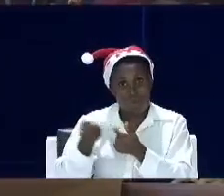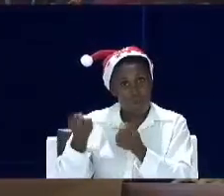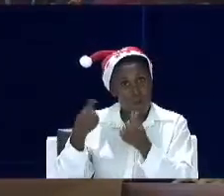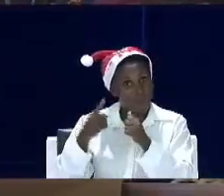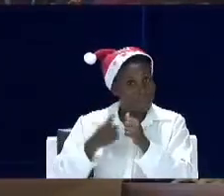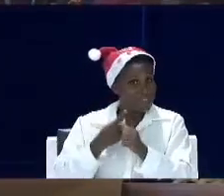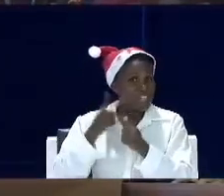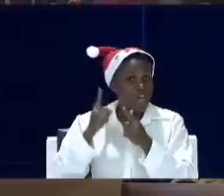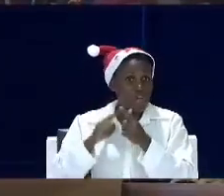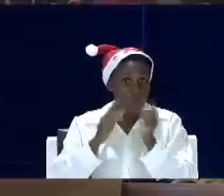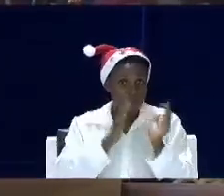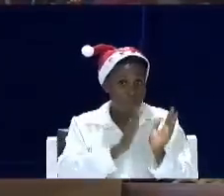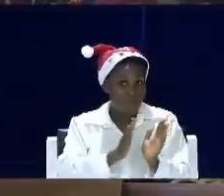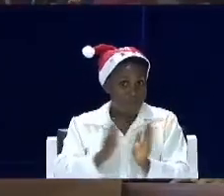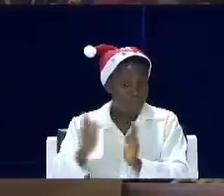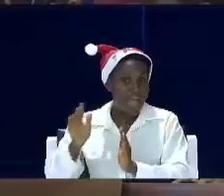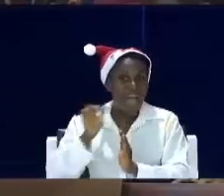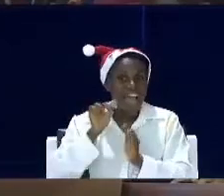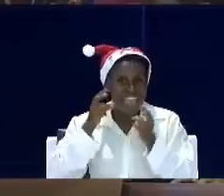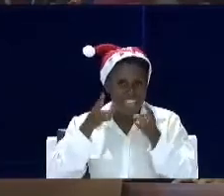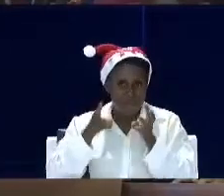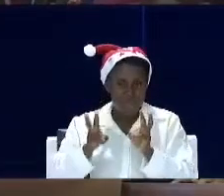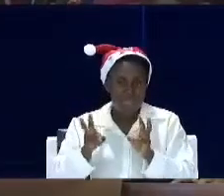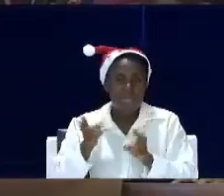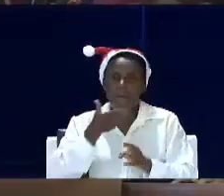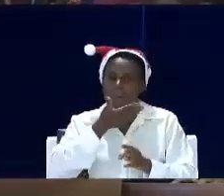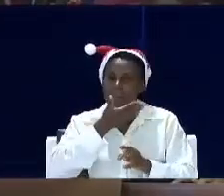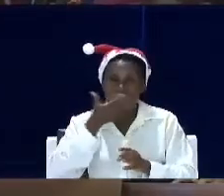way. You better listen.